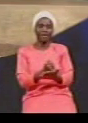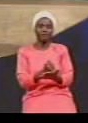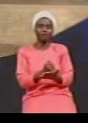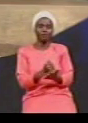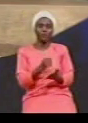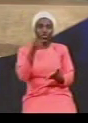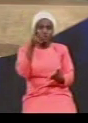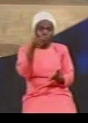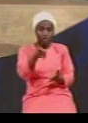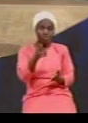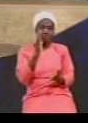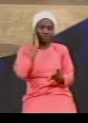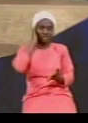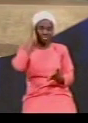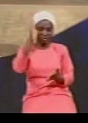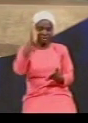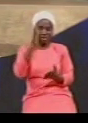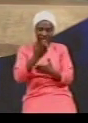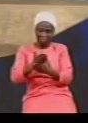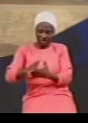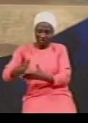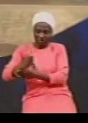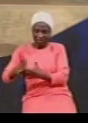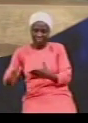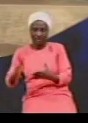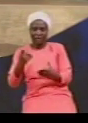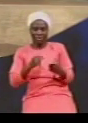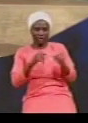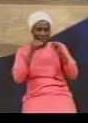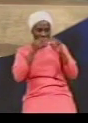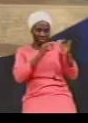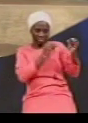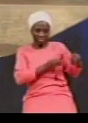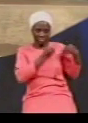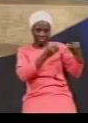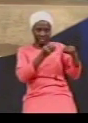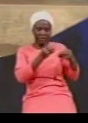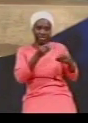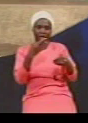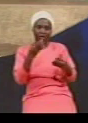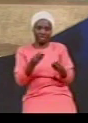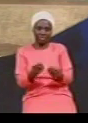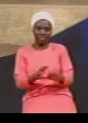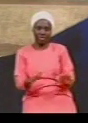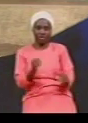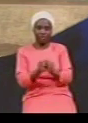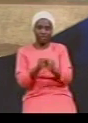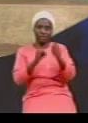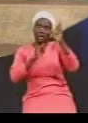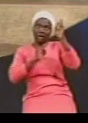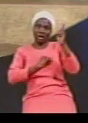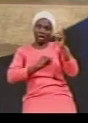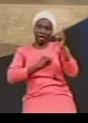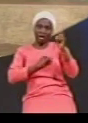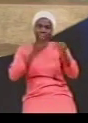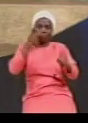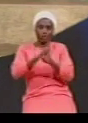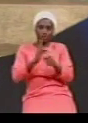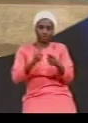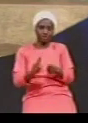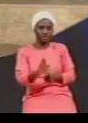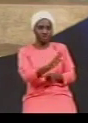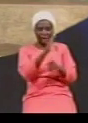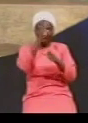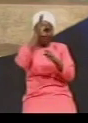shalt divide for an inheritance the land, which I swear unto their fathers to give them.